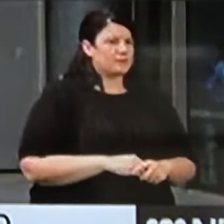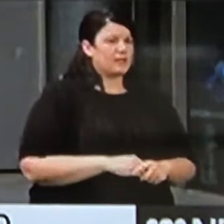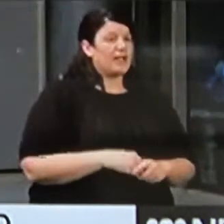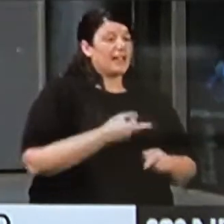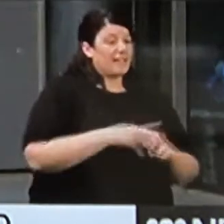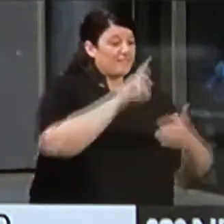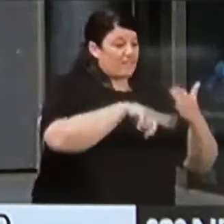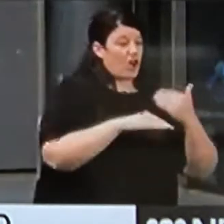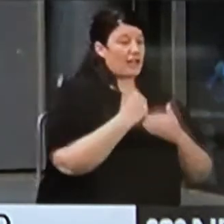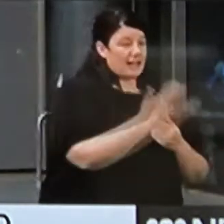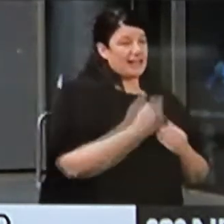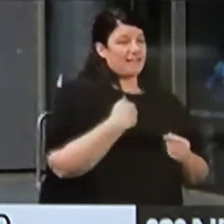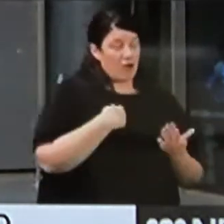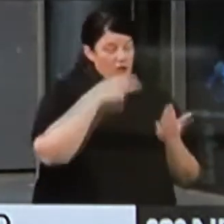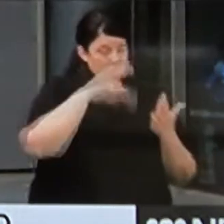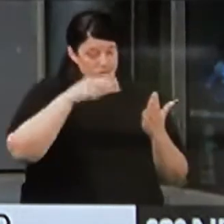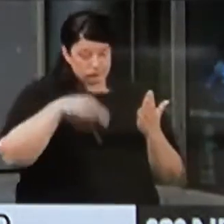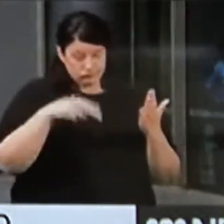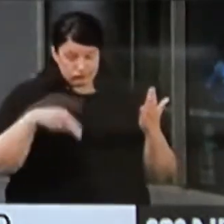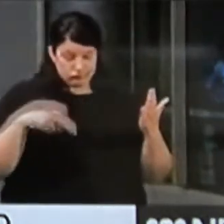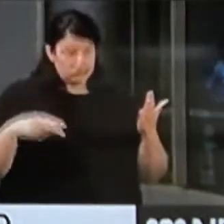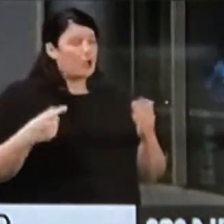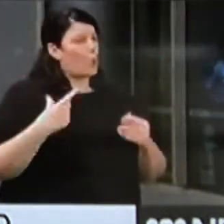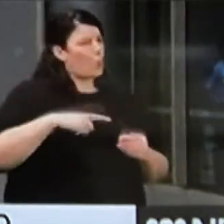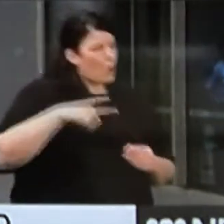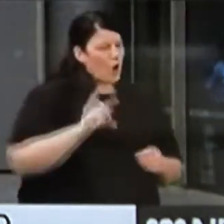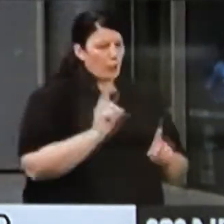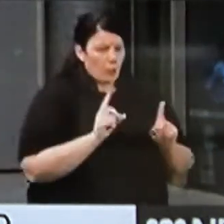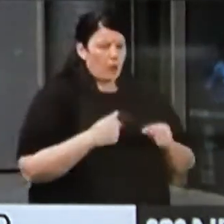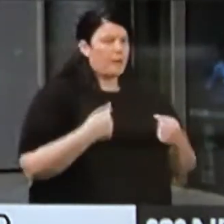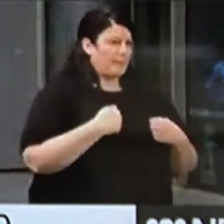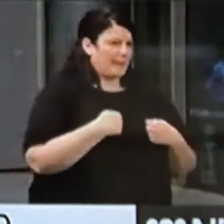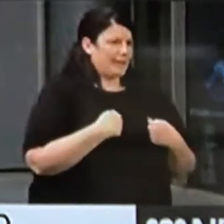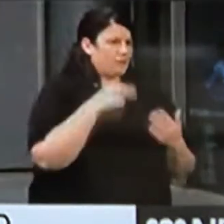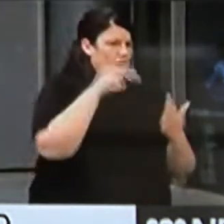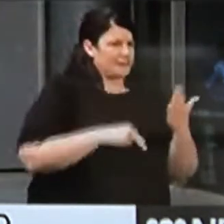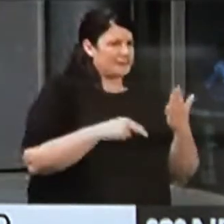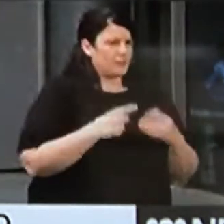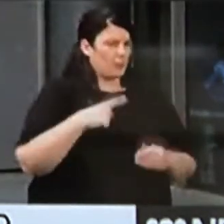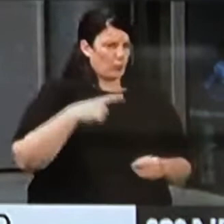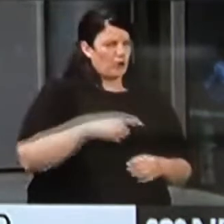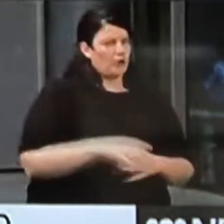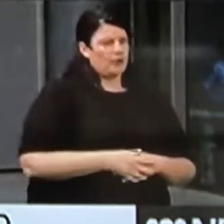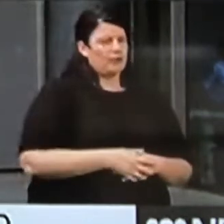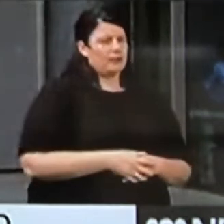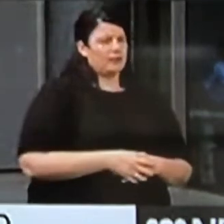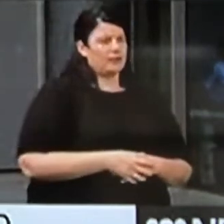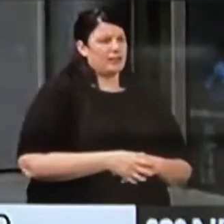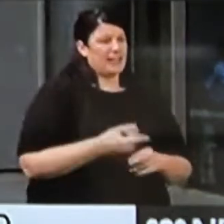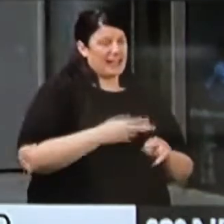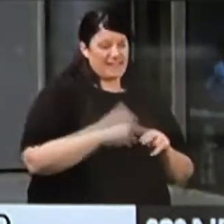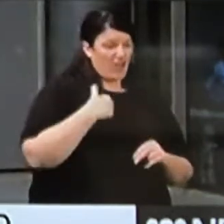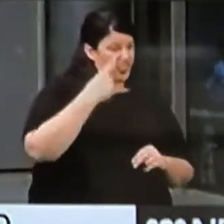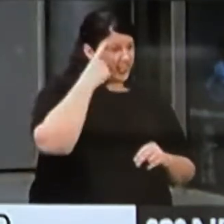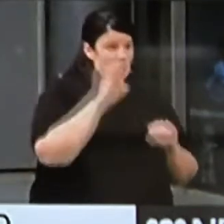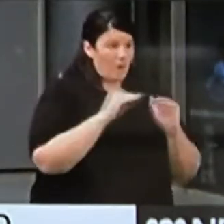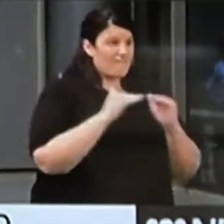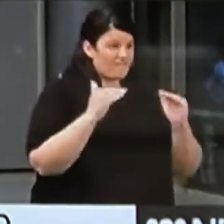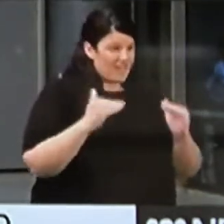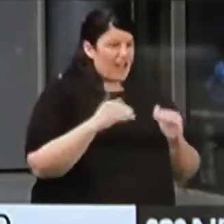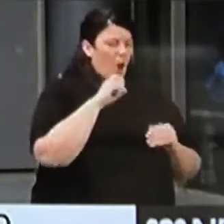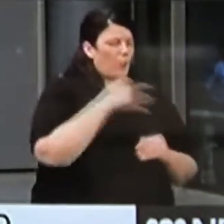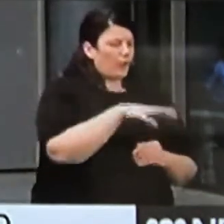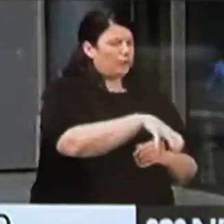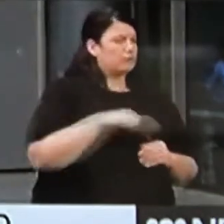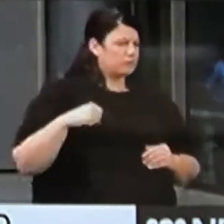tickets personally, which would never happen again for any other time. So, and I'll continue to do that, and if I think it's unreasonable, it will